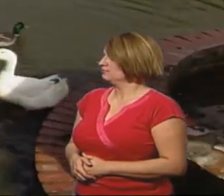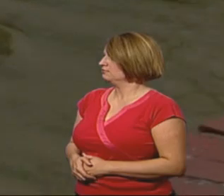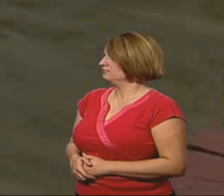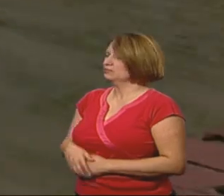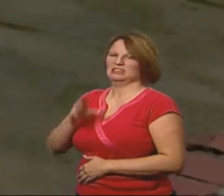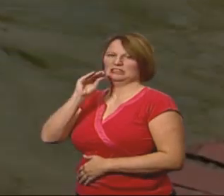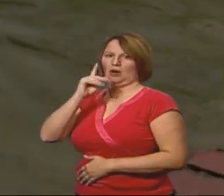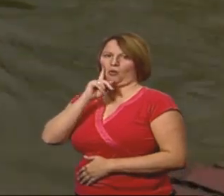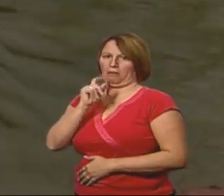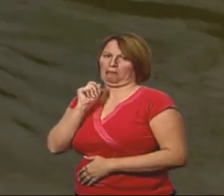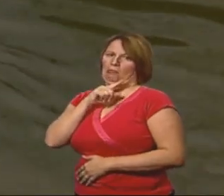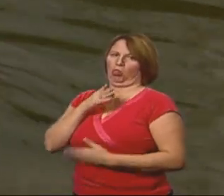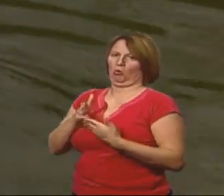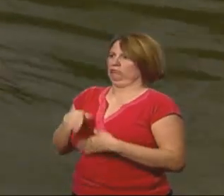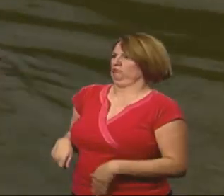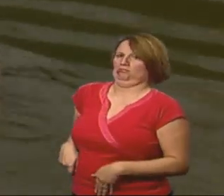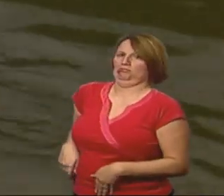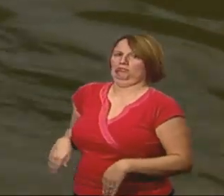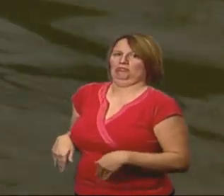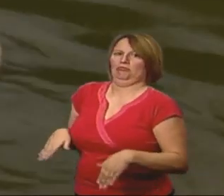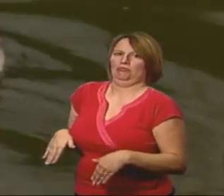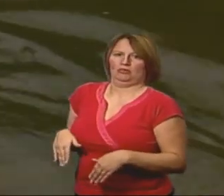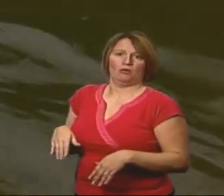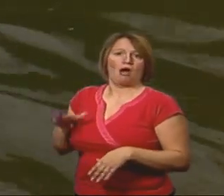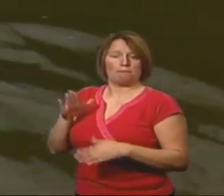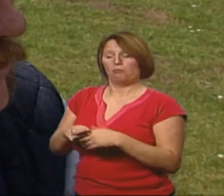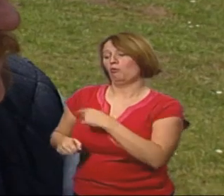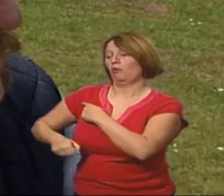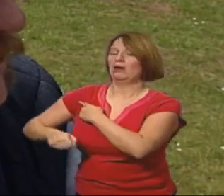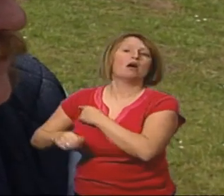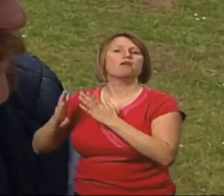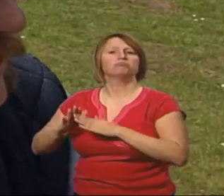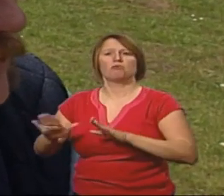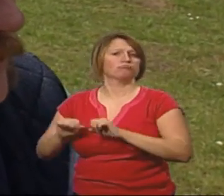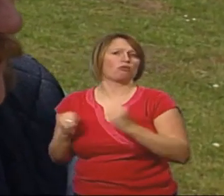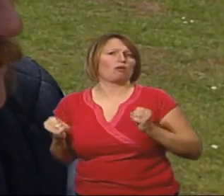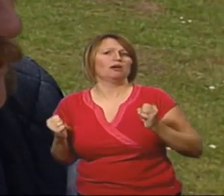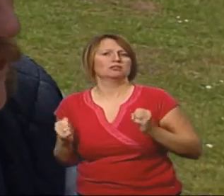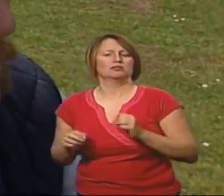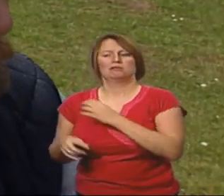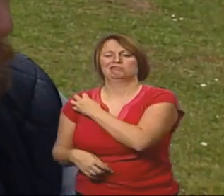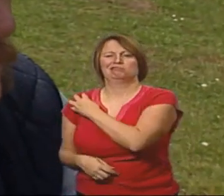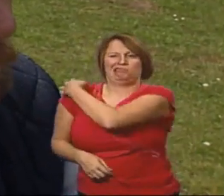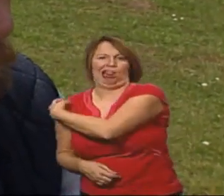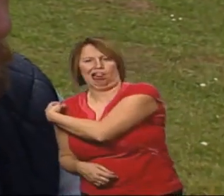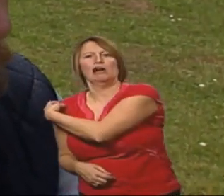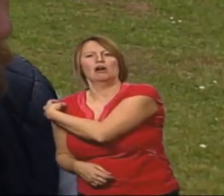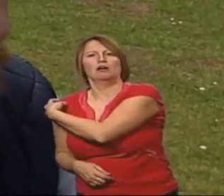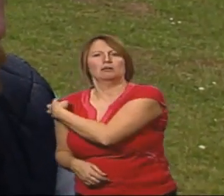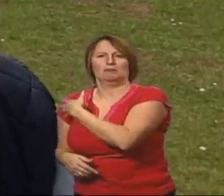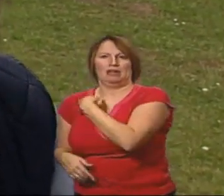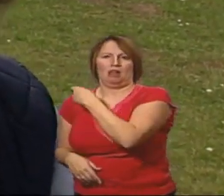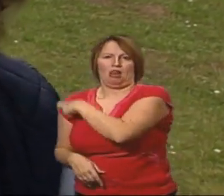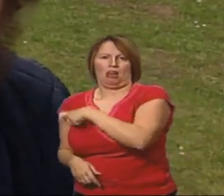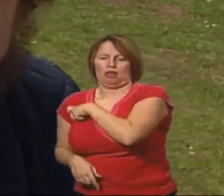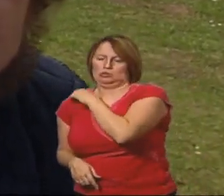The duck we just released, although it looked a bit awkward with his wing, the wing is not actually broken. It was desiccated, but unfortunately